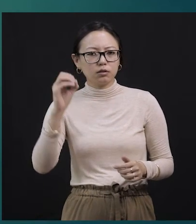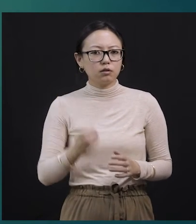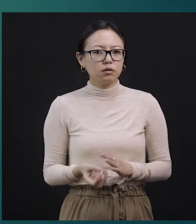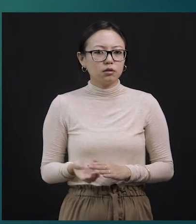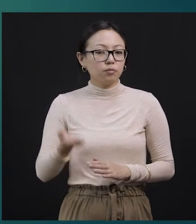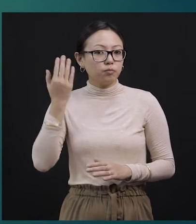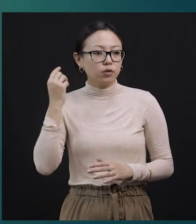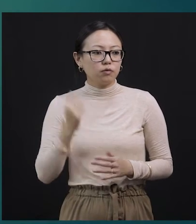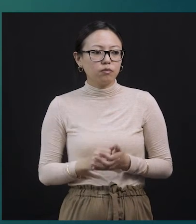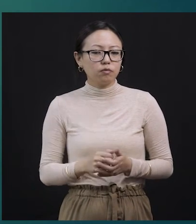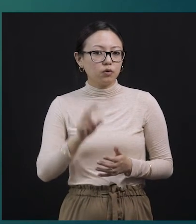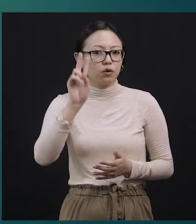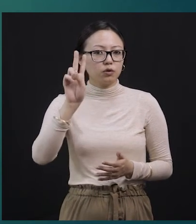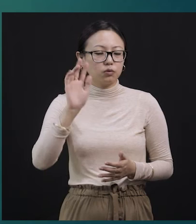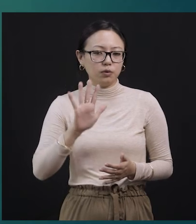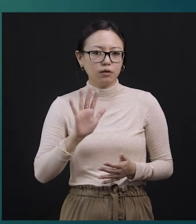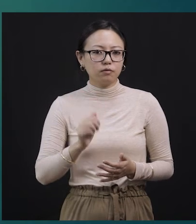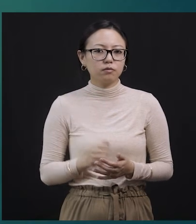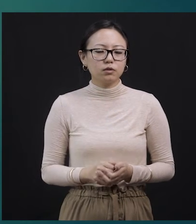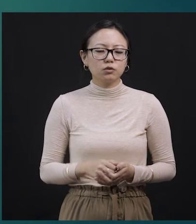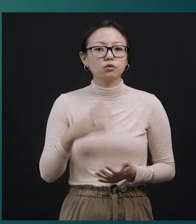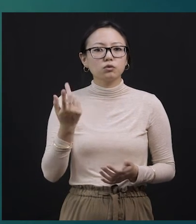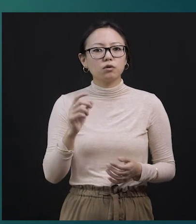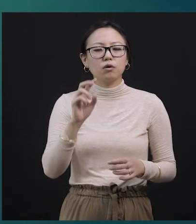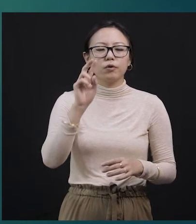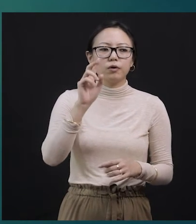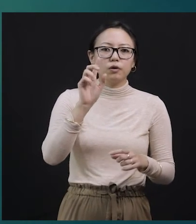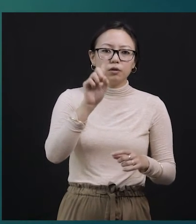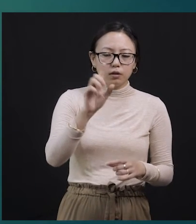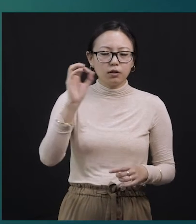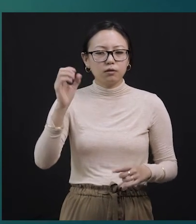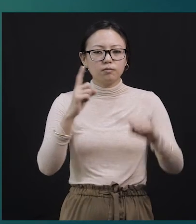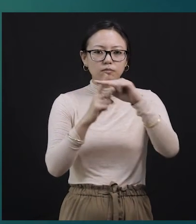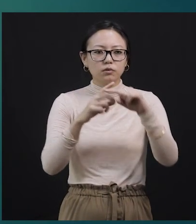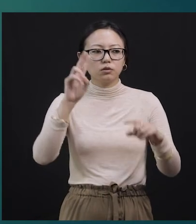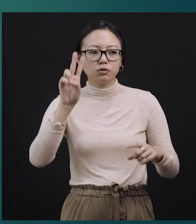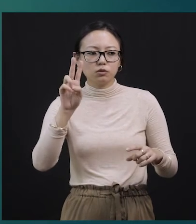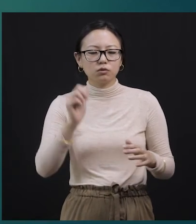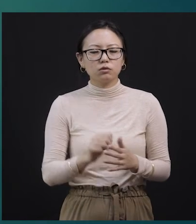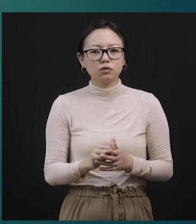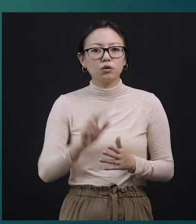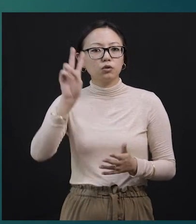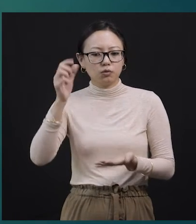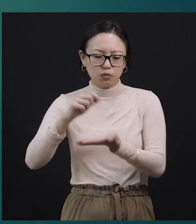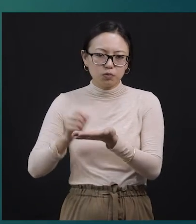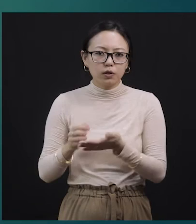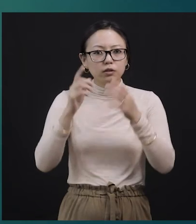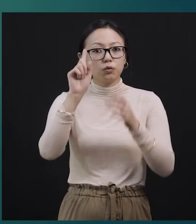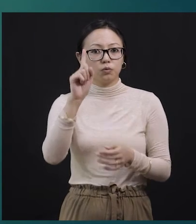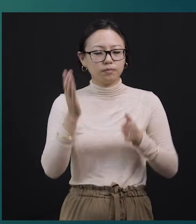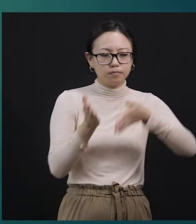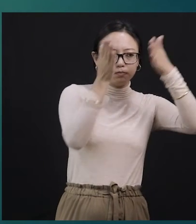you, you will plus it. It will become 12. So, 12, 2 you need to put it and then you have to carry 1 along with you.